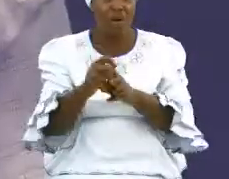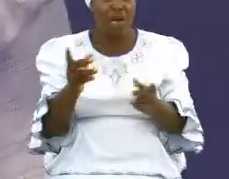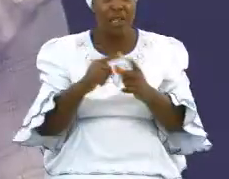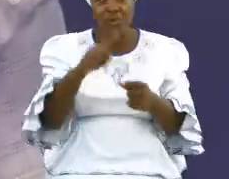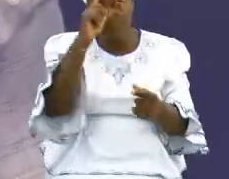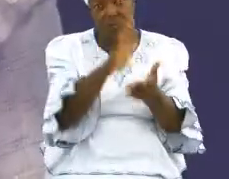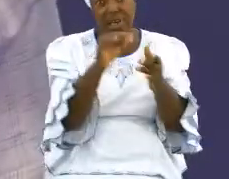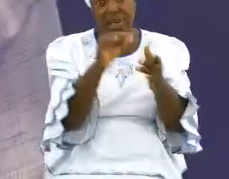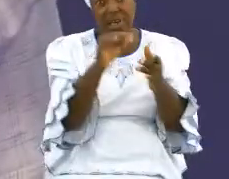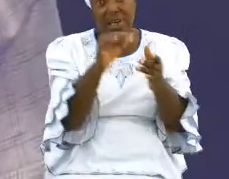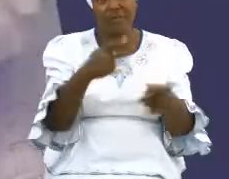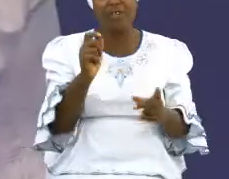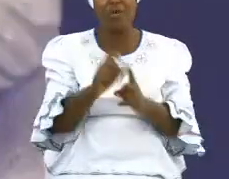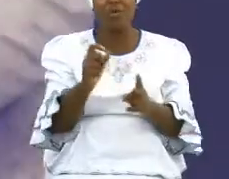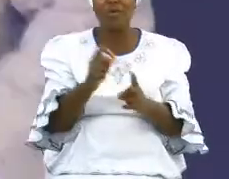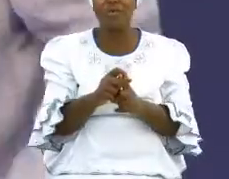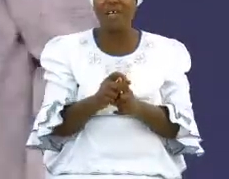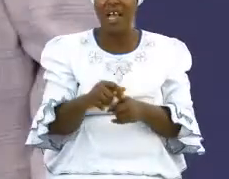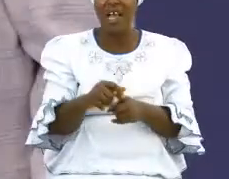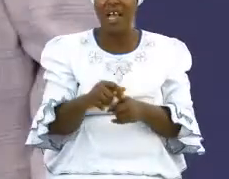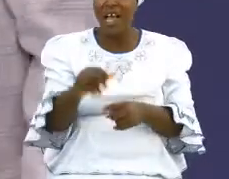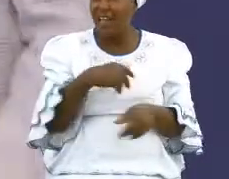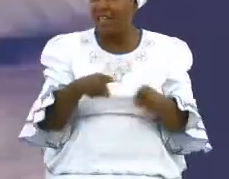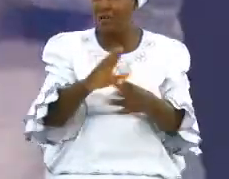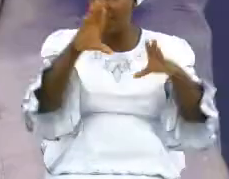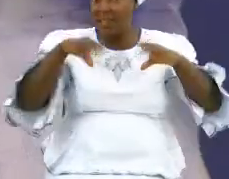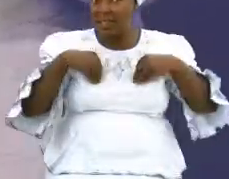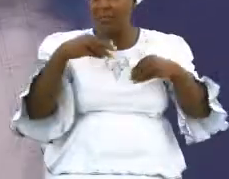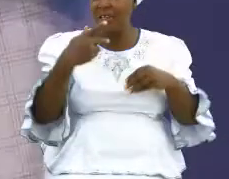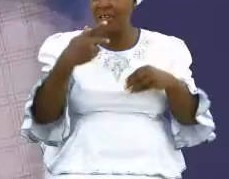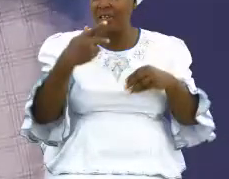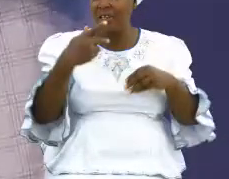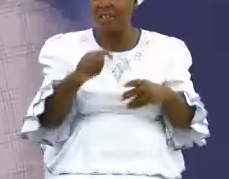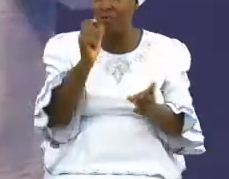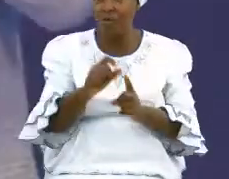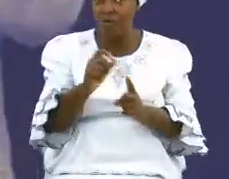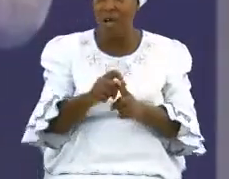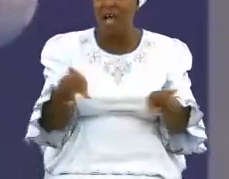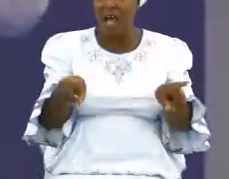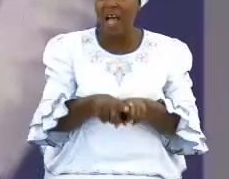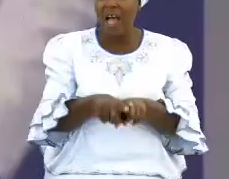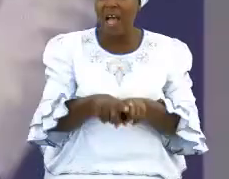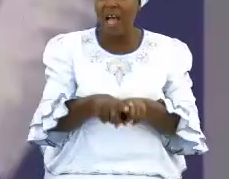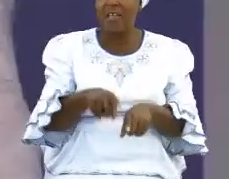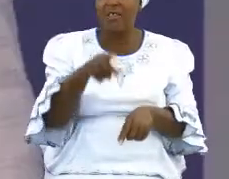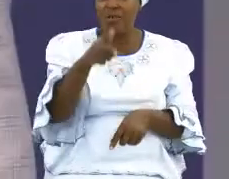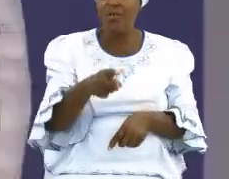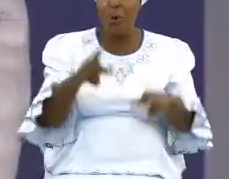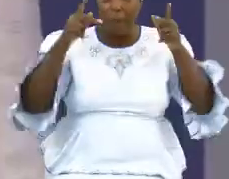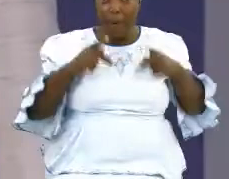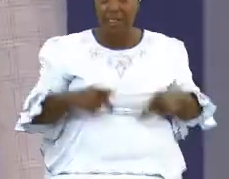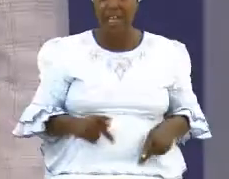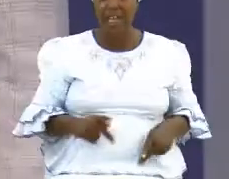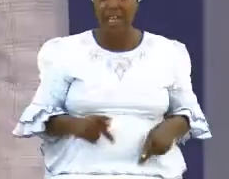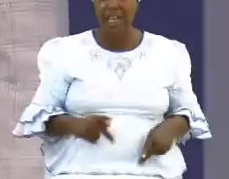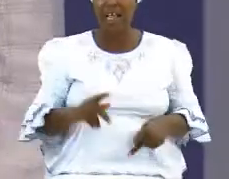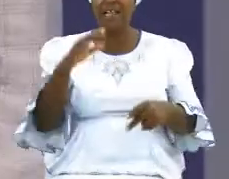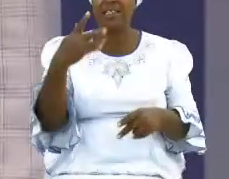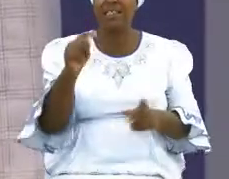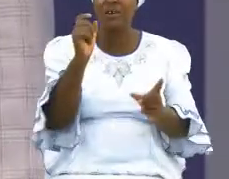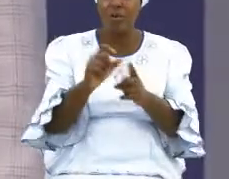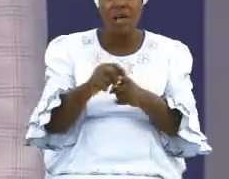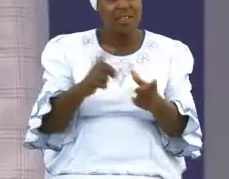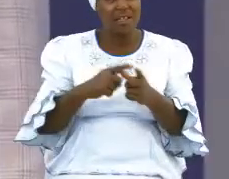word, as you accept the word, as you personalize the word and